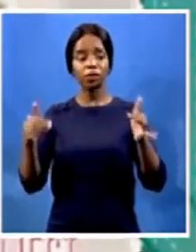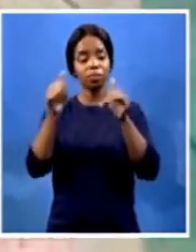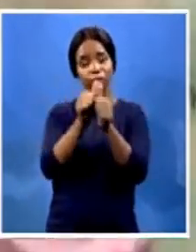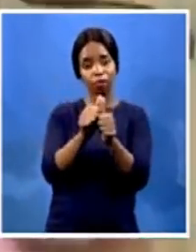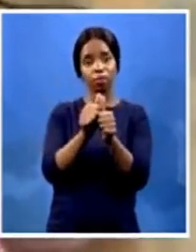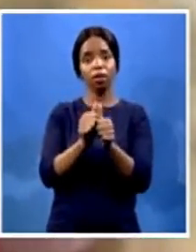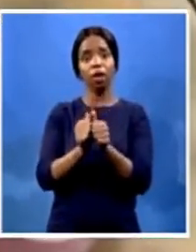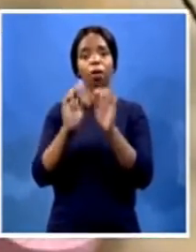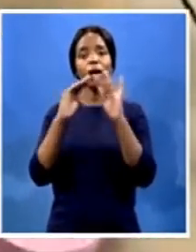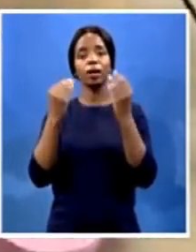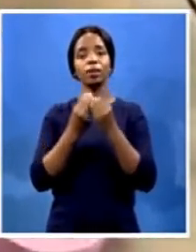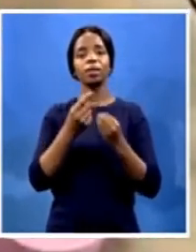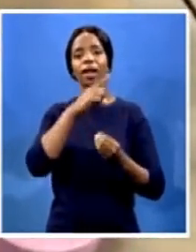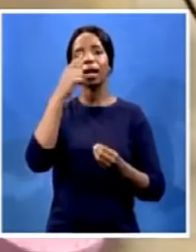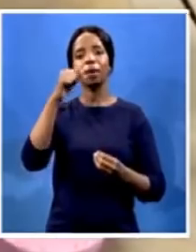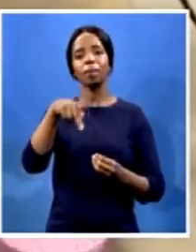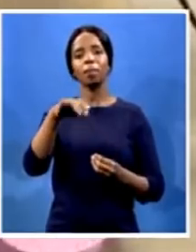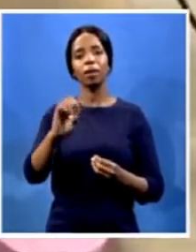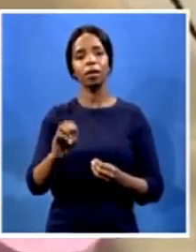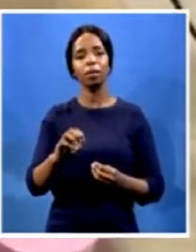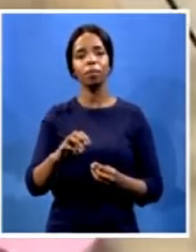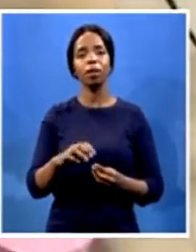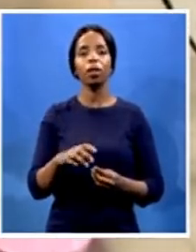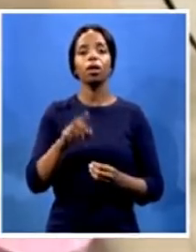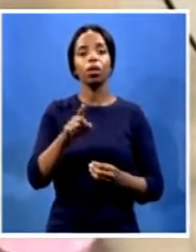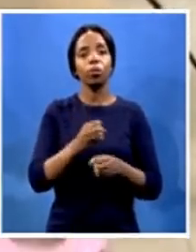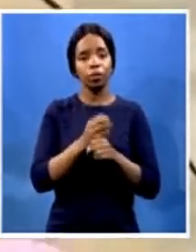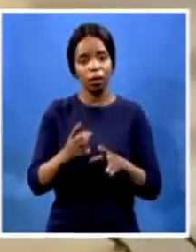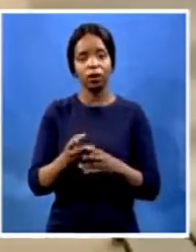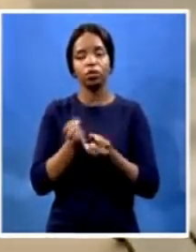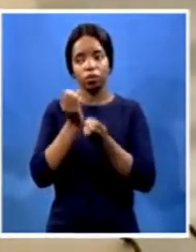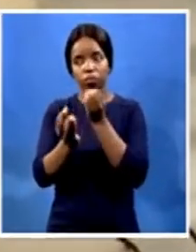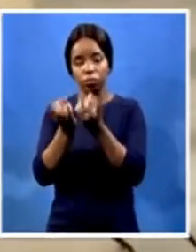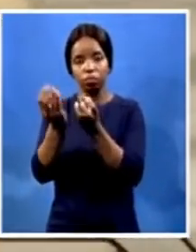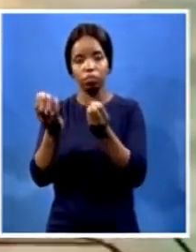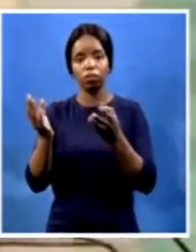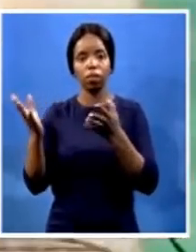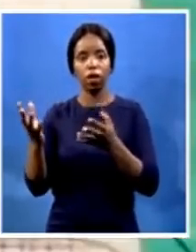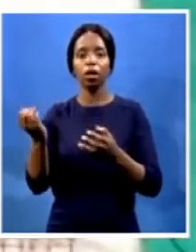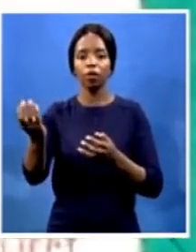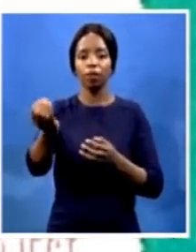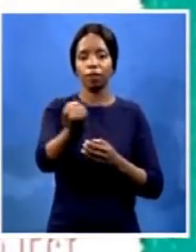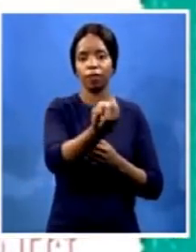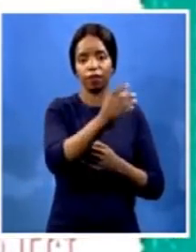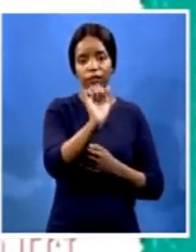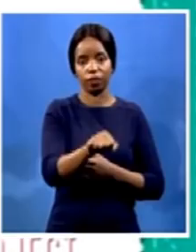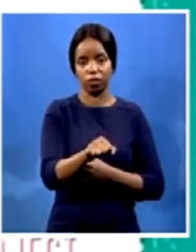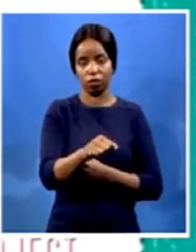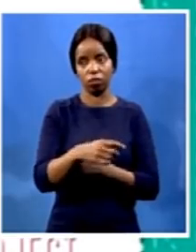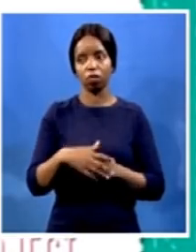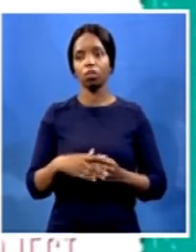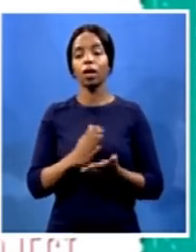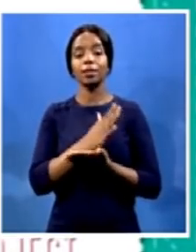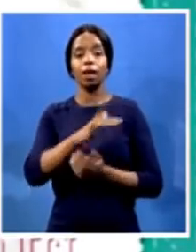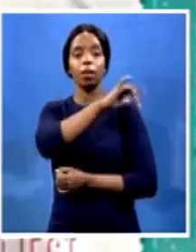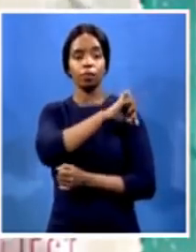actually started distributing there. Some of the hospitals have the masks, and they are giving it out to their